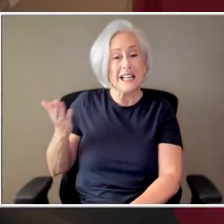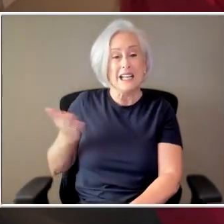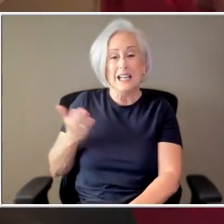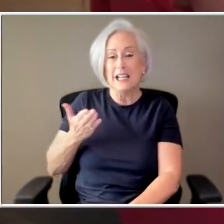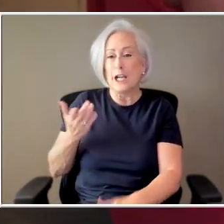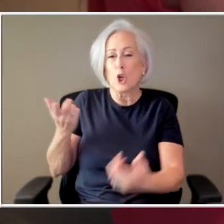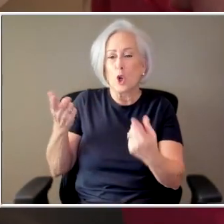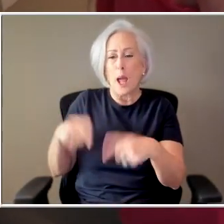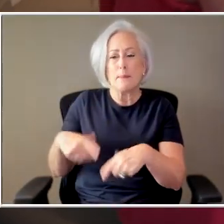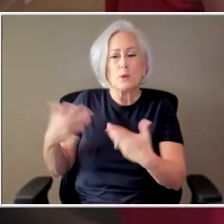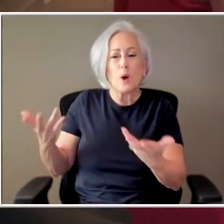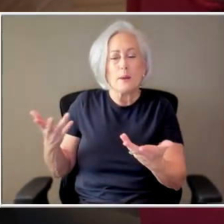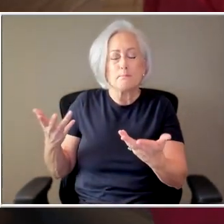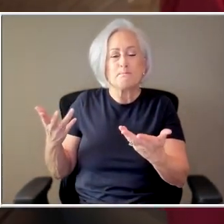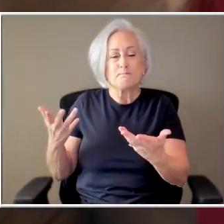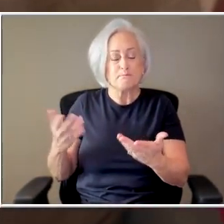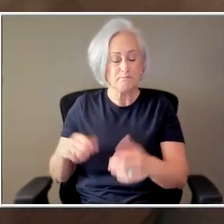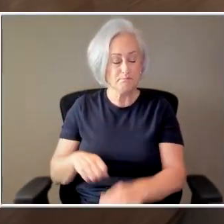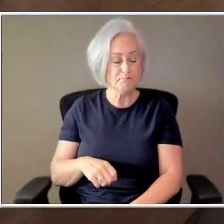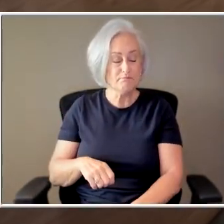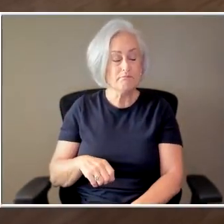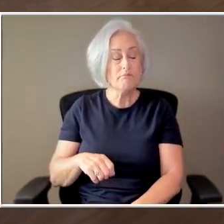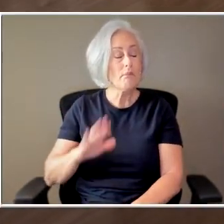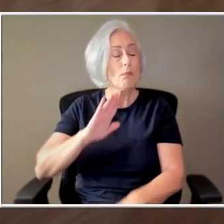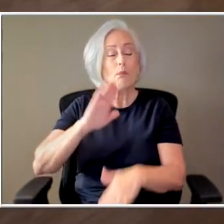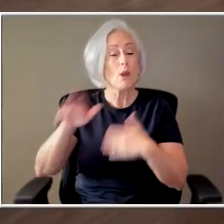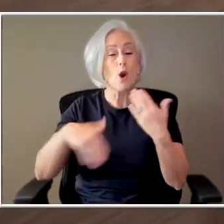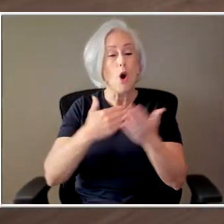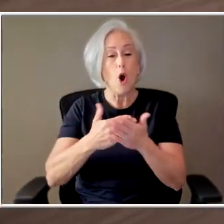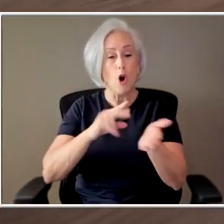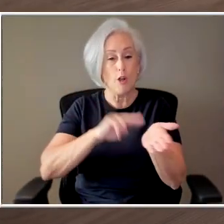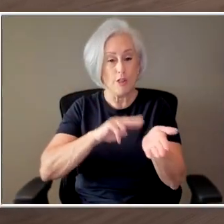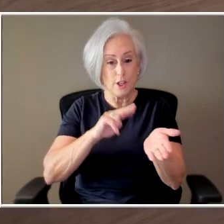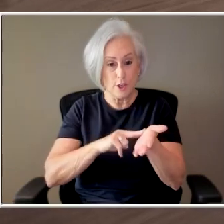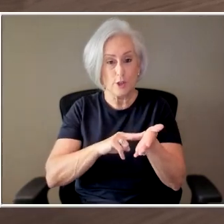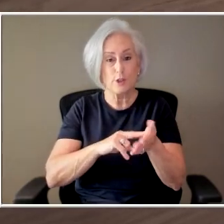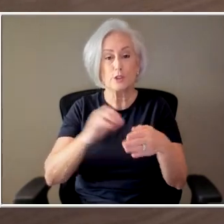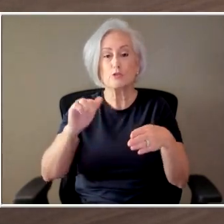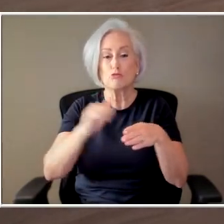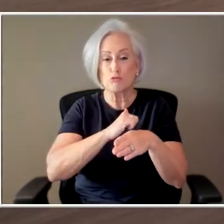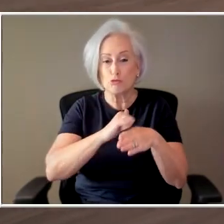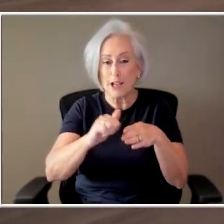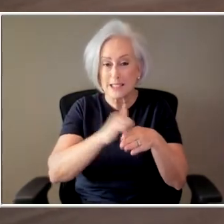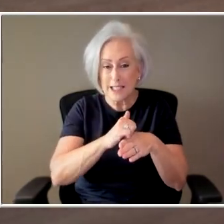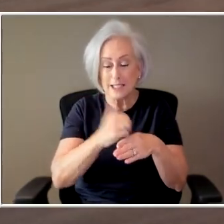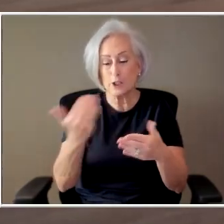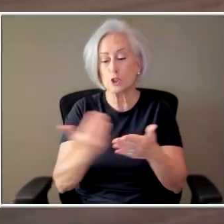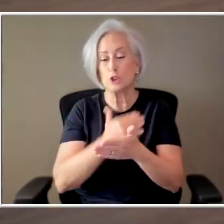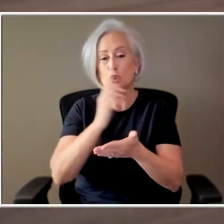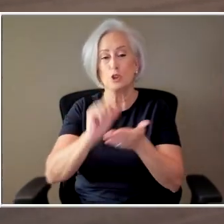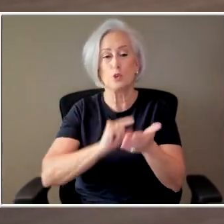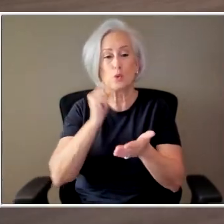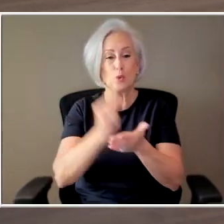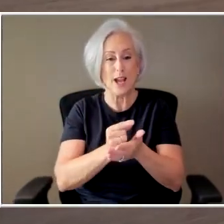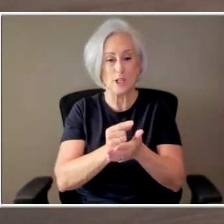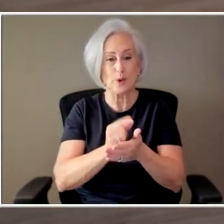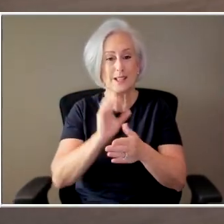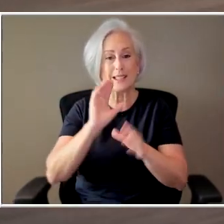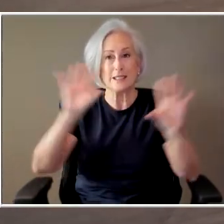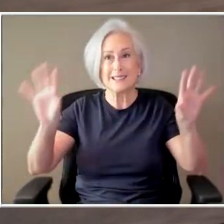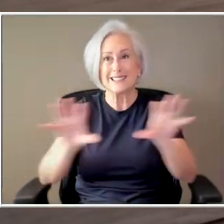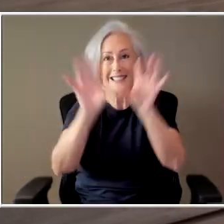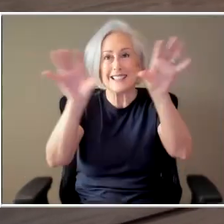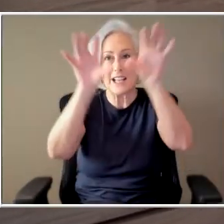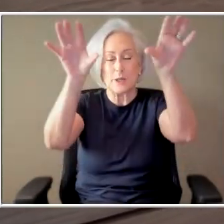here? So we had all of our nurse residents, our new grads, all of us were decorating right before, and then to kind of round out